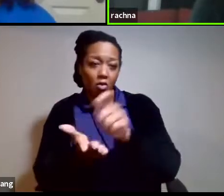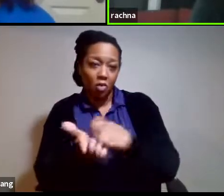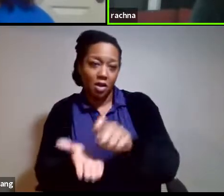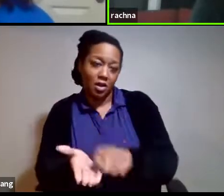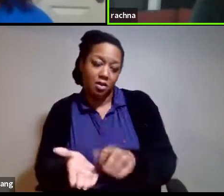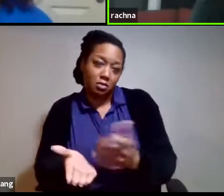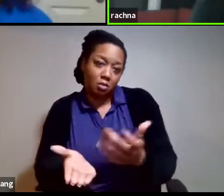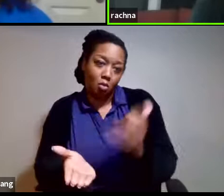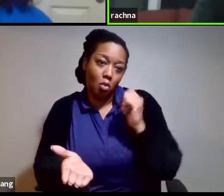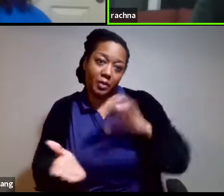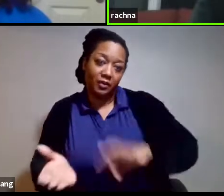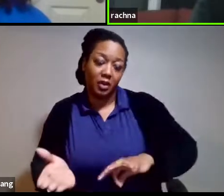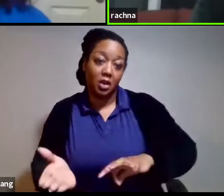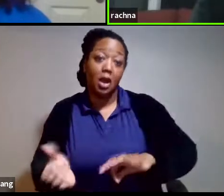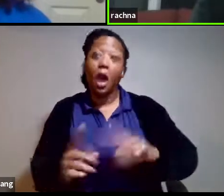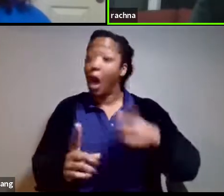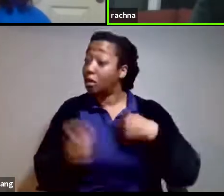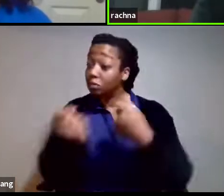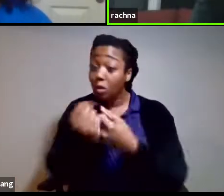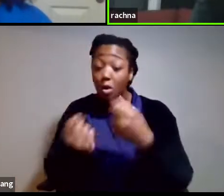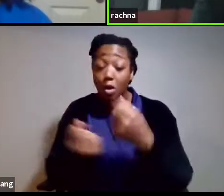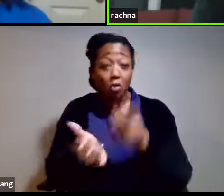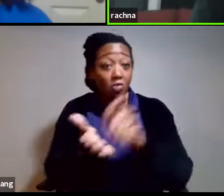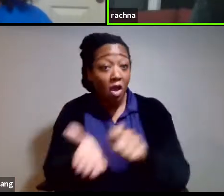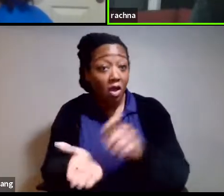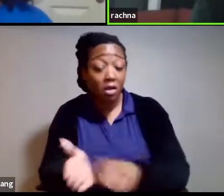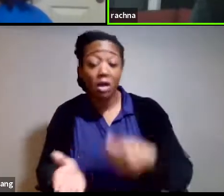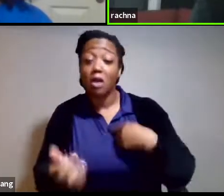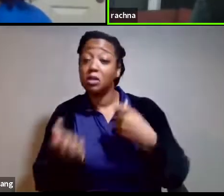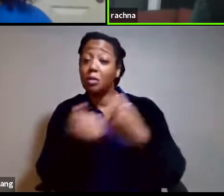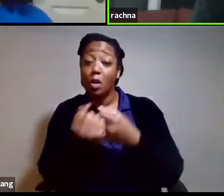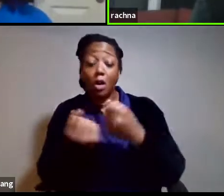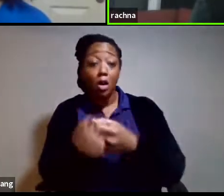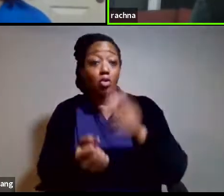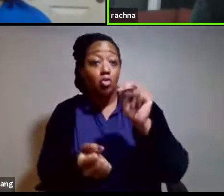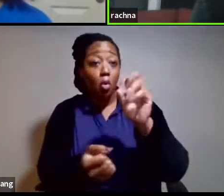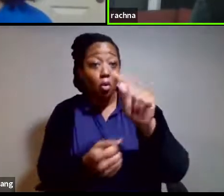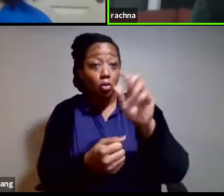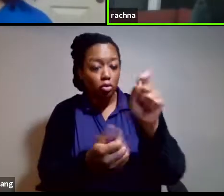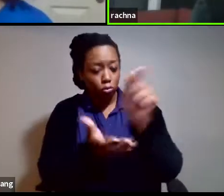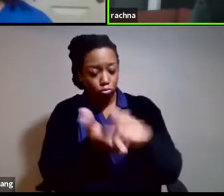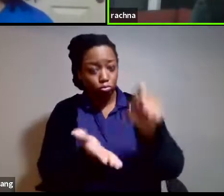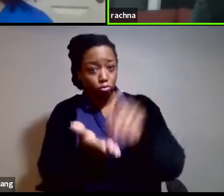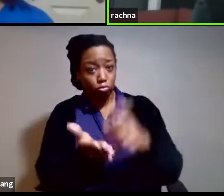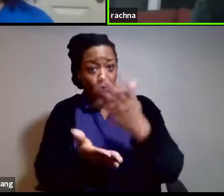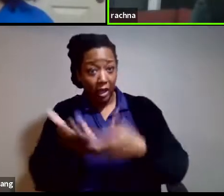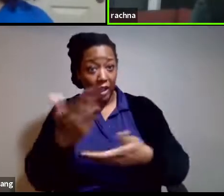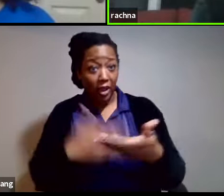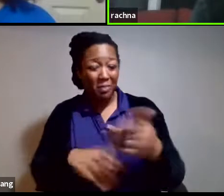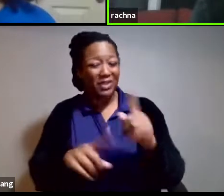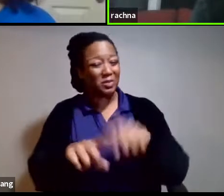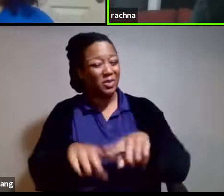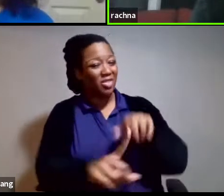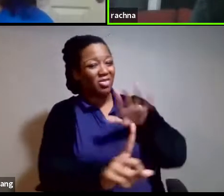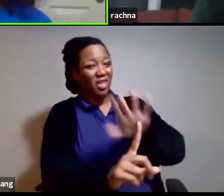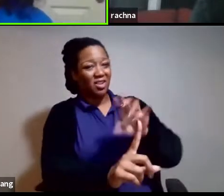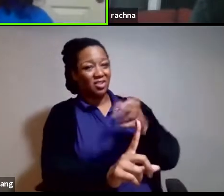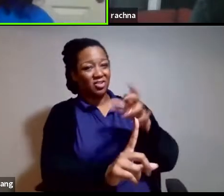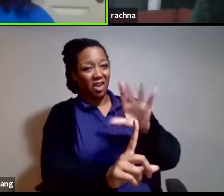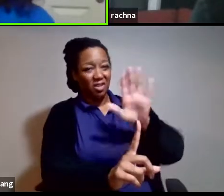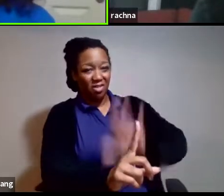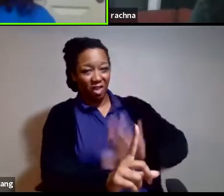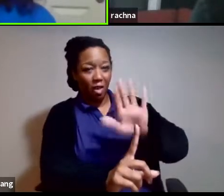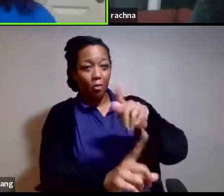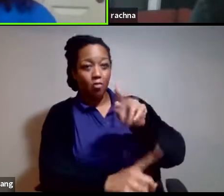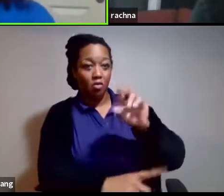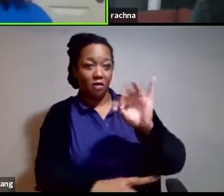big fan of handwriting and taking notes by hand, but it depends on that child's specific profile. Absolutely.